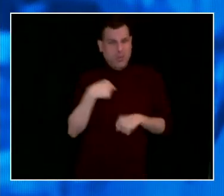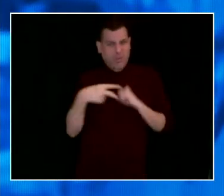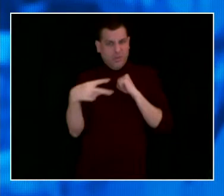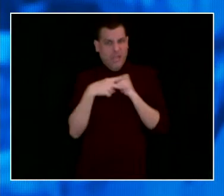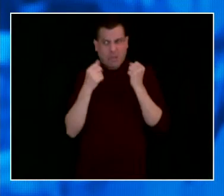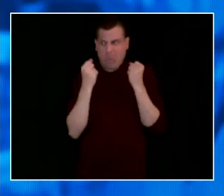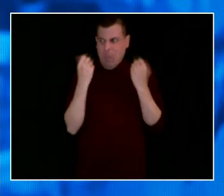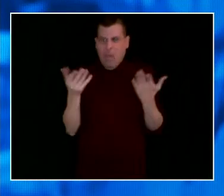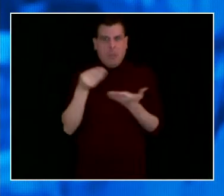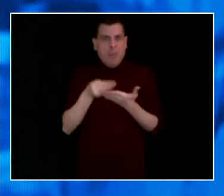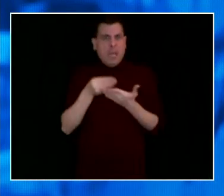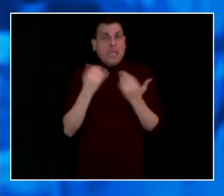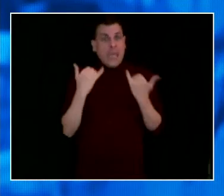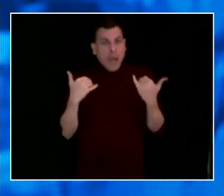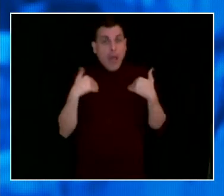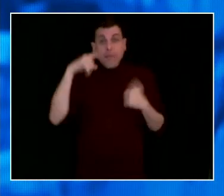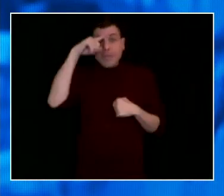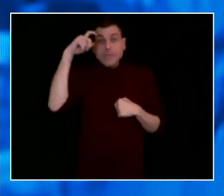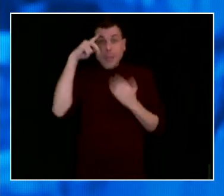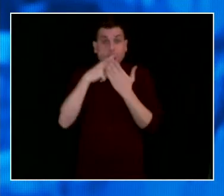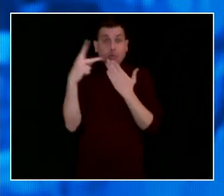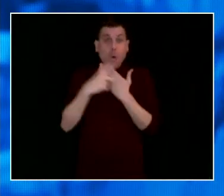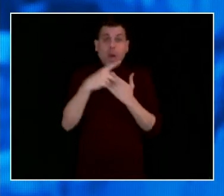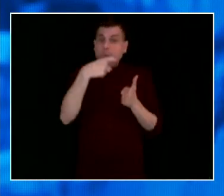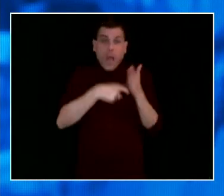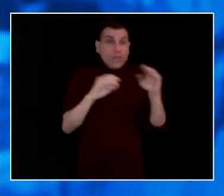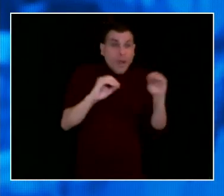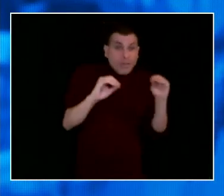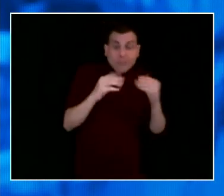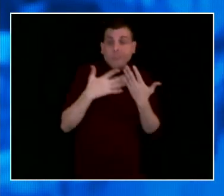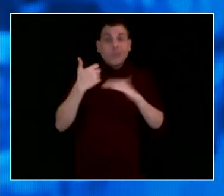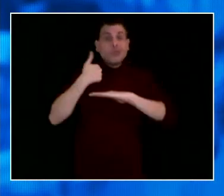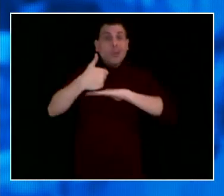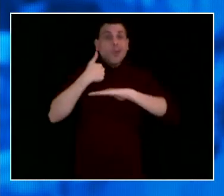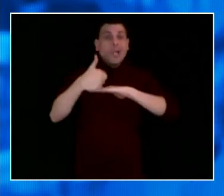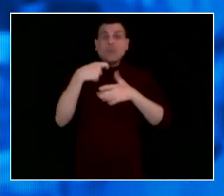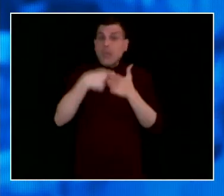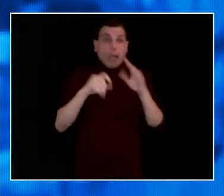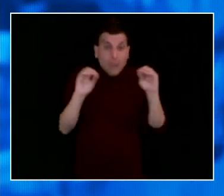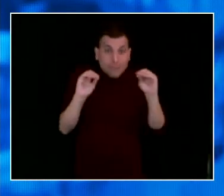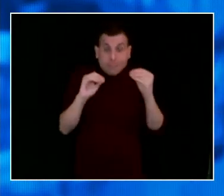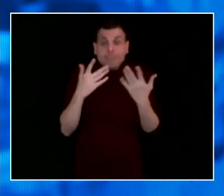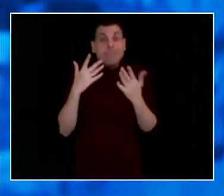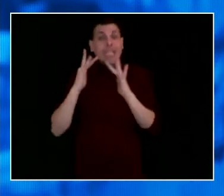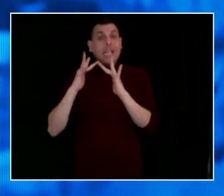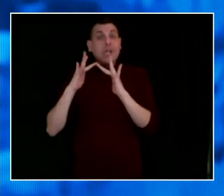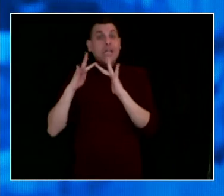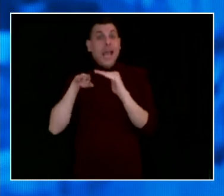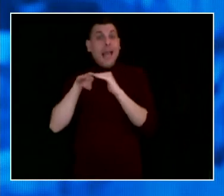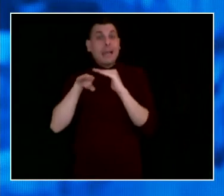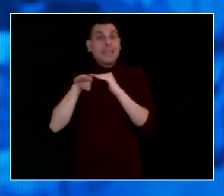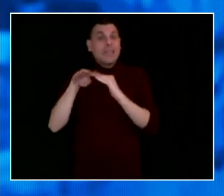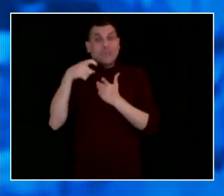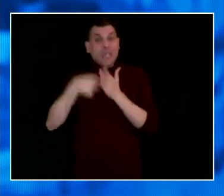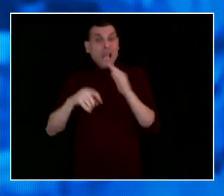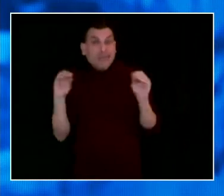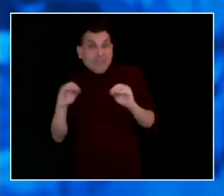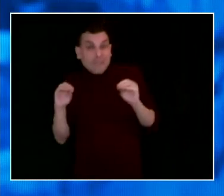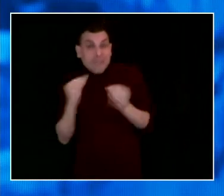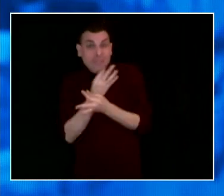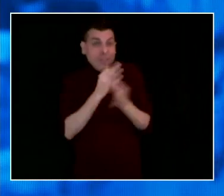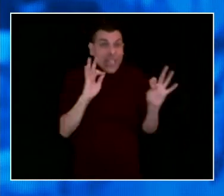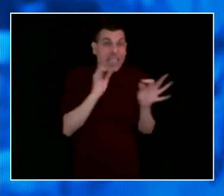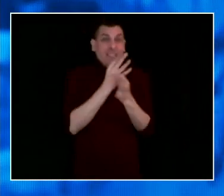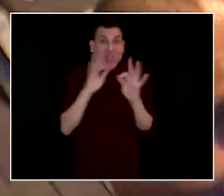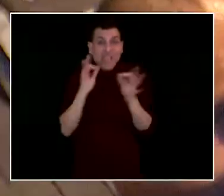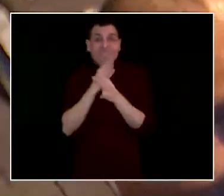program, free transportation, and free internet. In the 21st century, the internet is essential for finding a